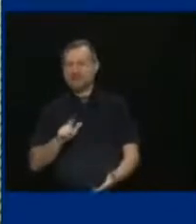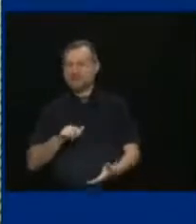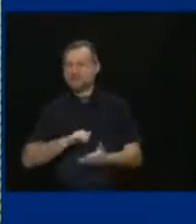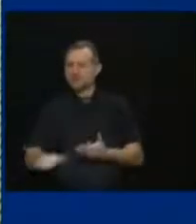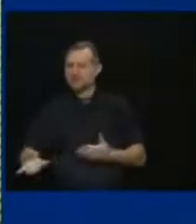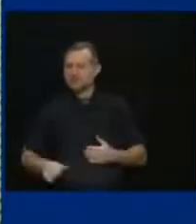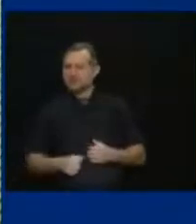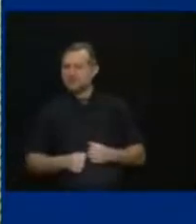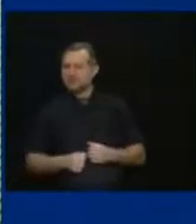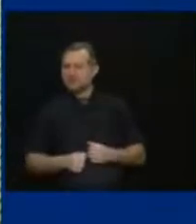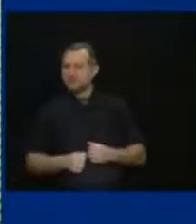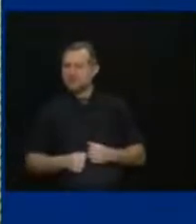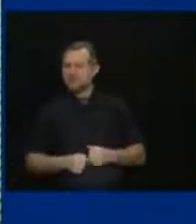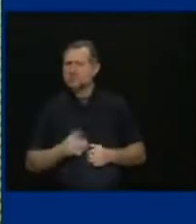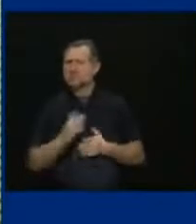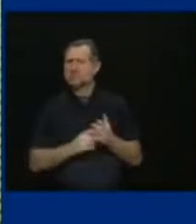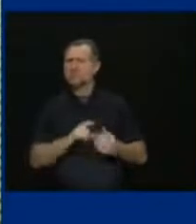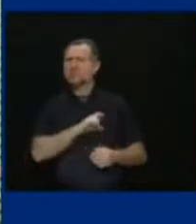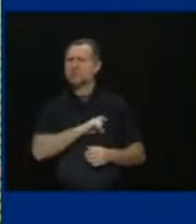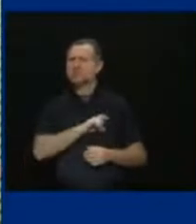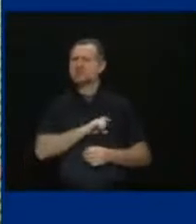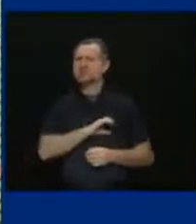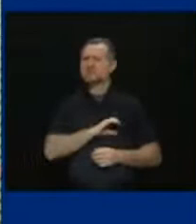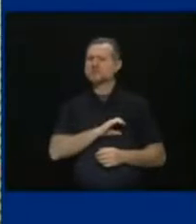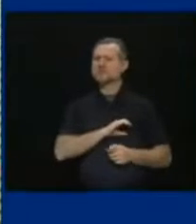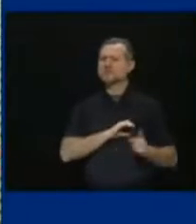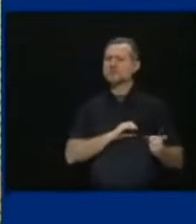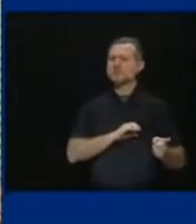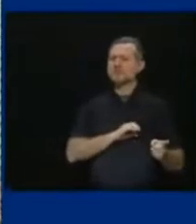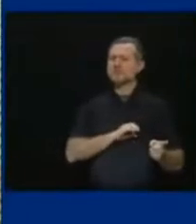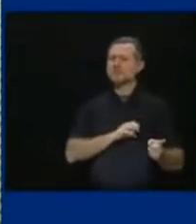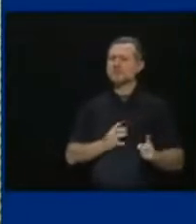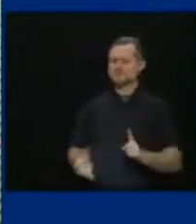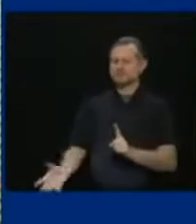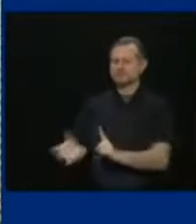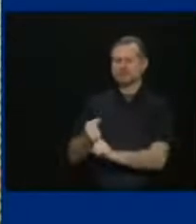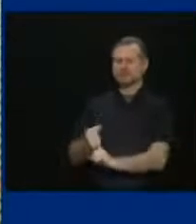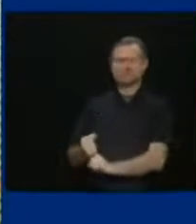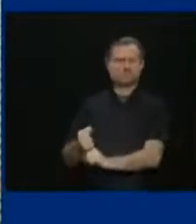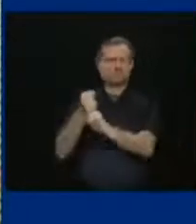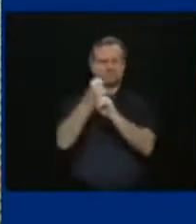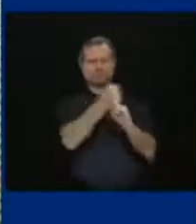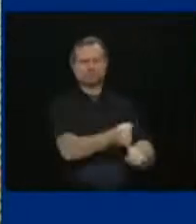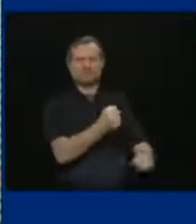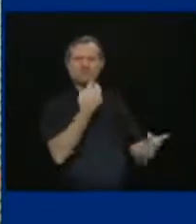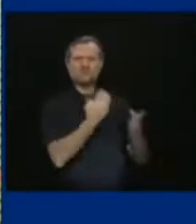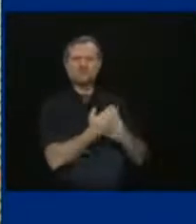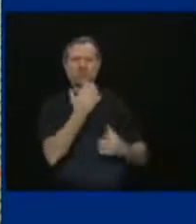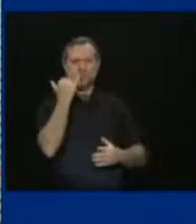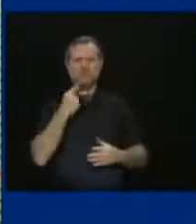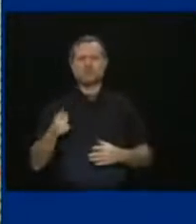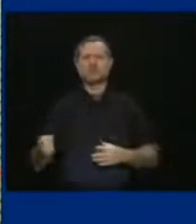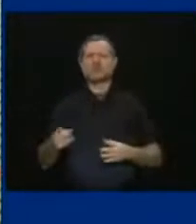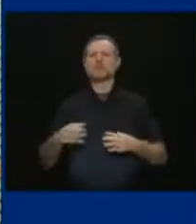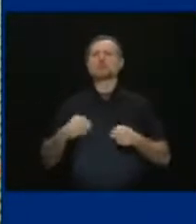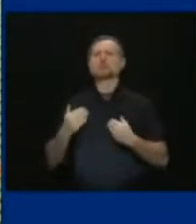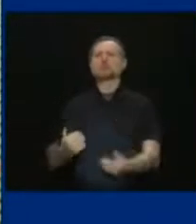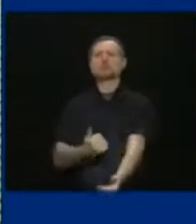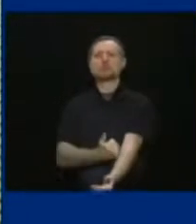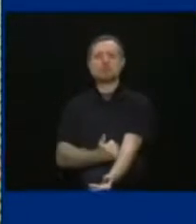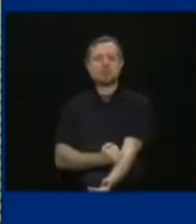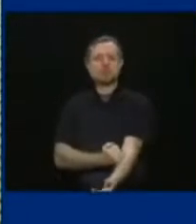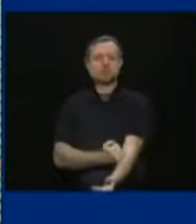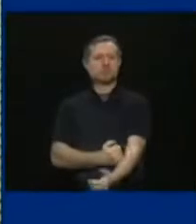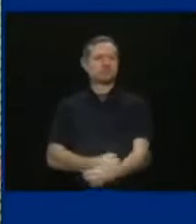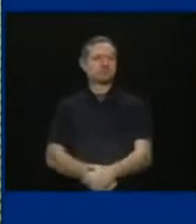There are some police officers locking people up for possession of a syringe. Yes. Right? Okay. The